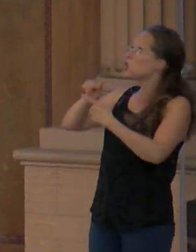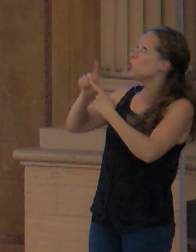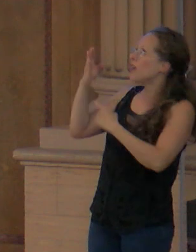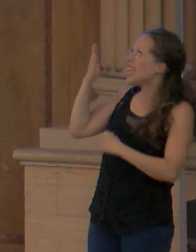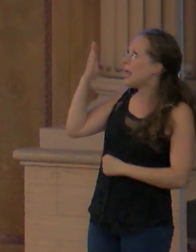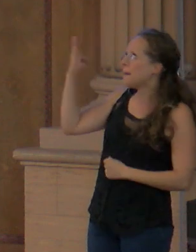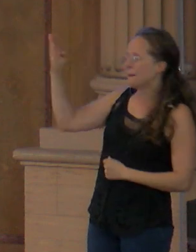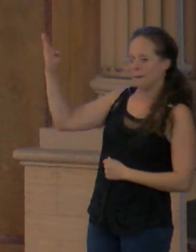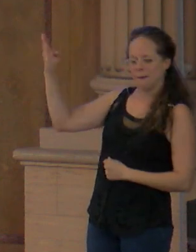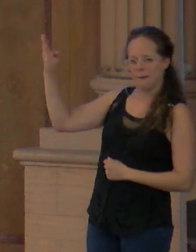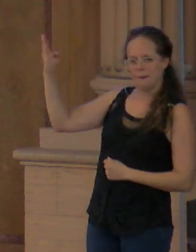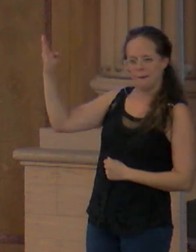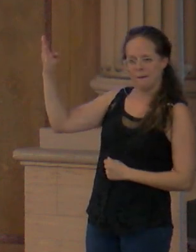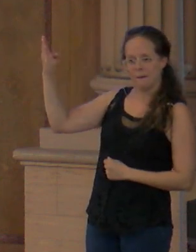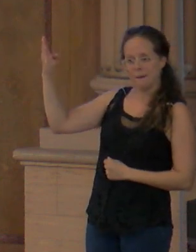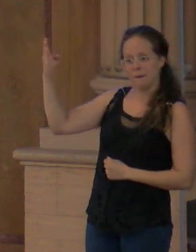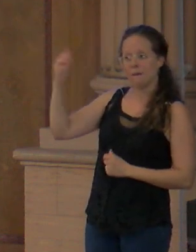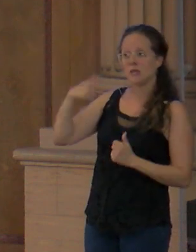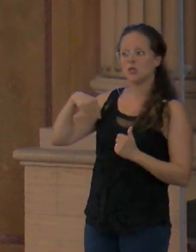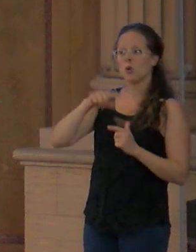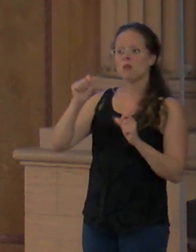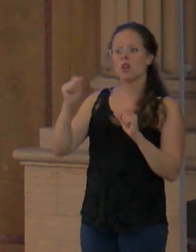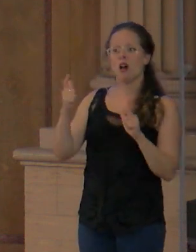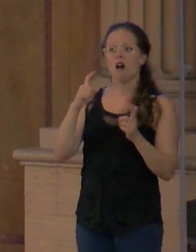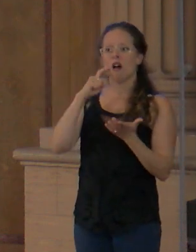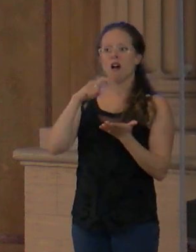And so we all recognize, man, I have fallen short.